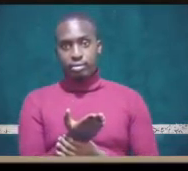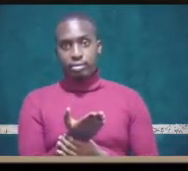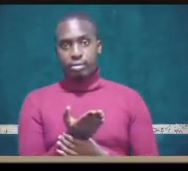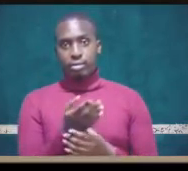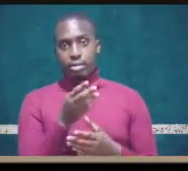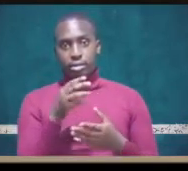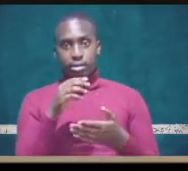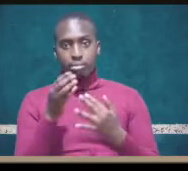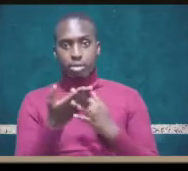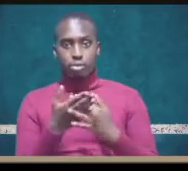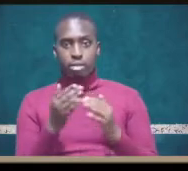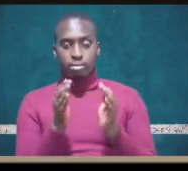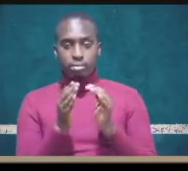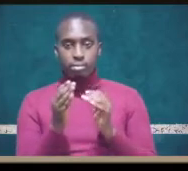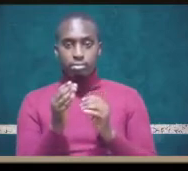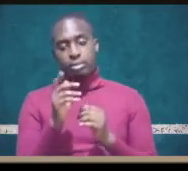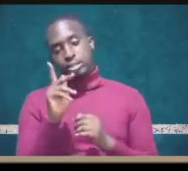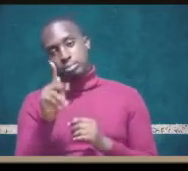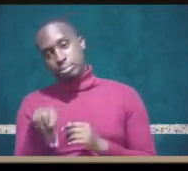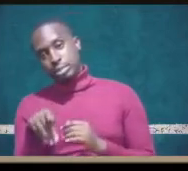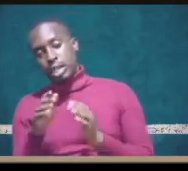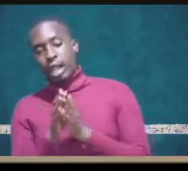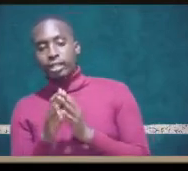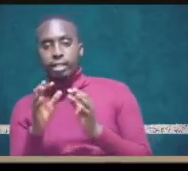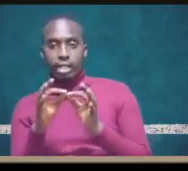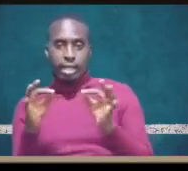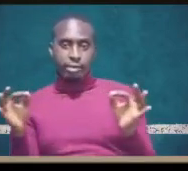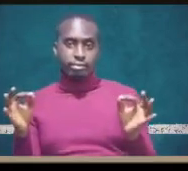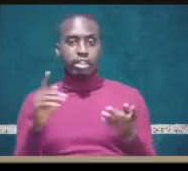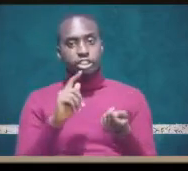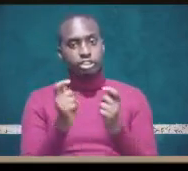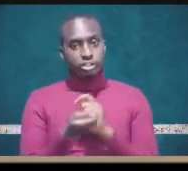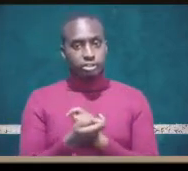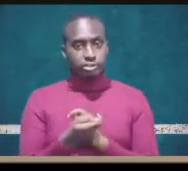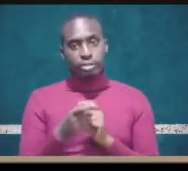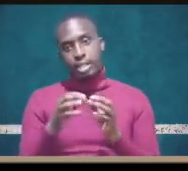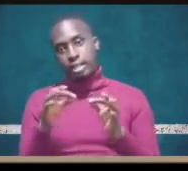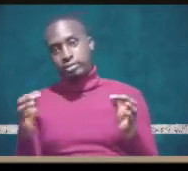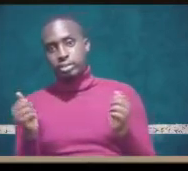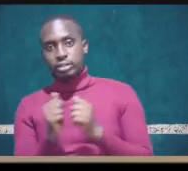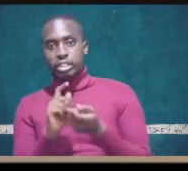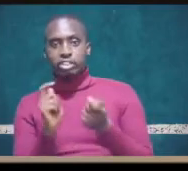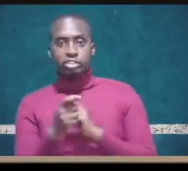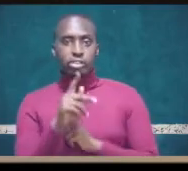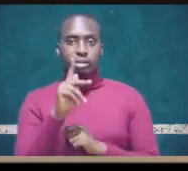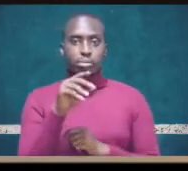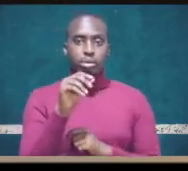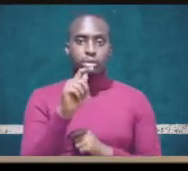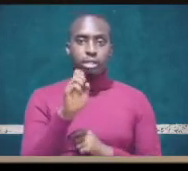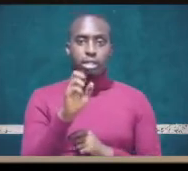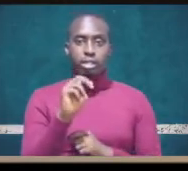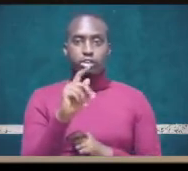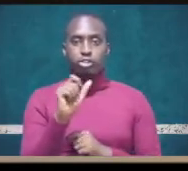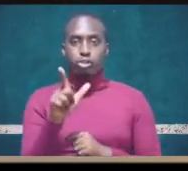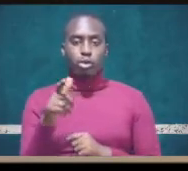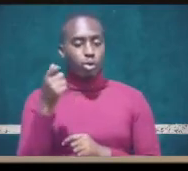proportionality that is between the potential and the length, the change of length with the change of potential difference, and then